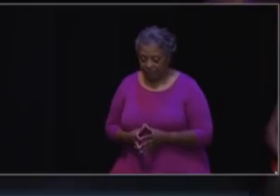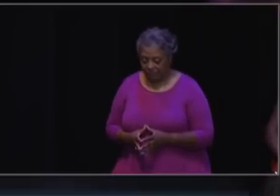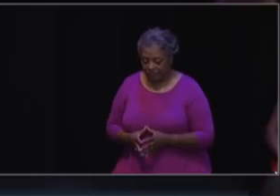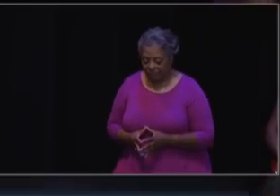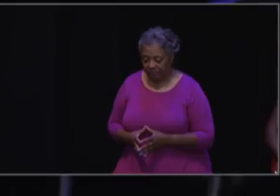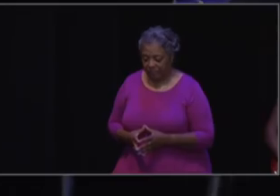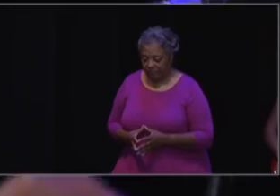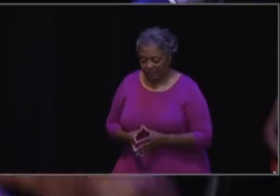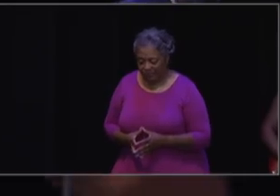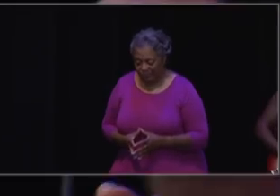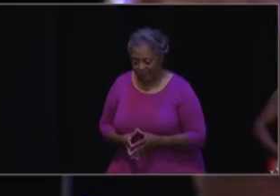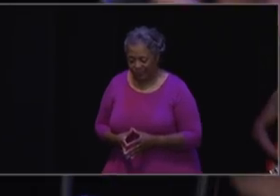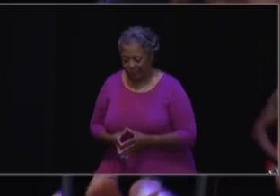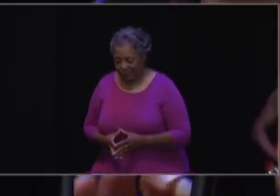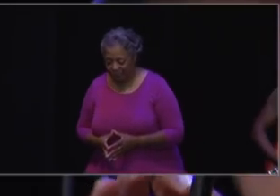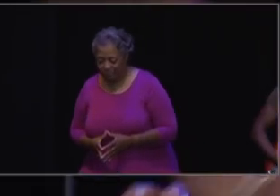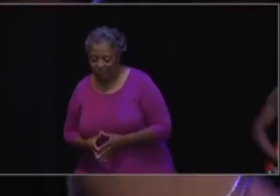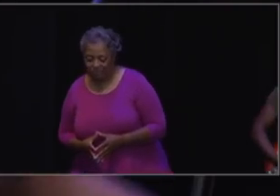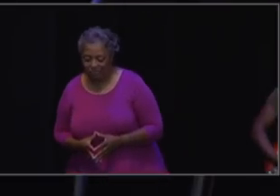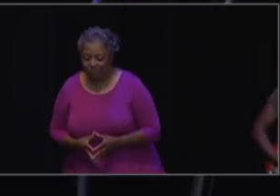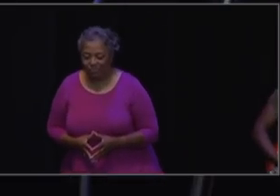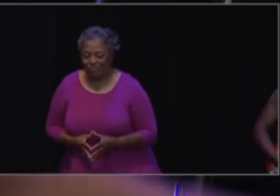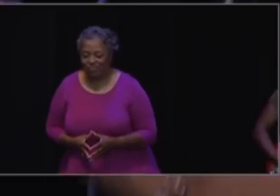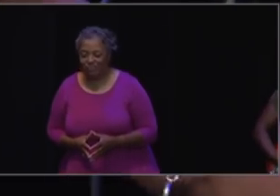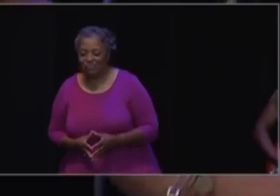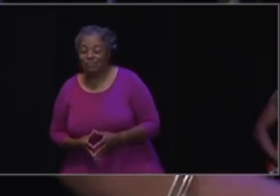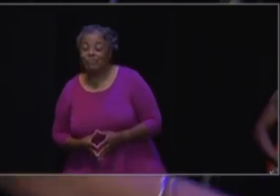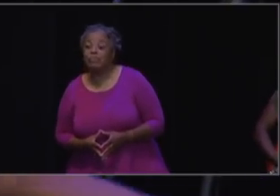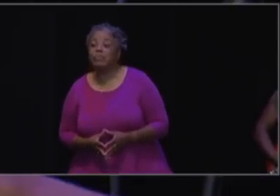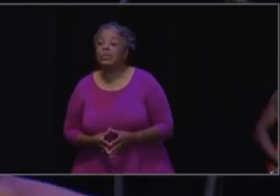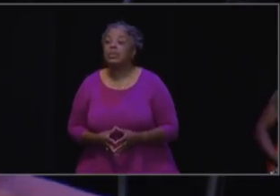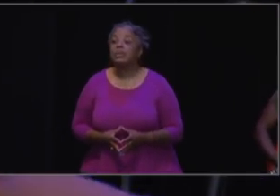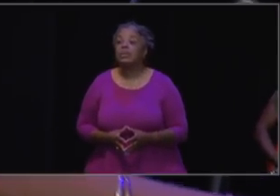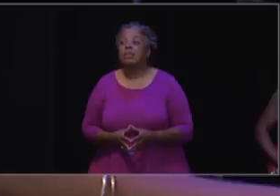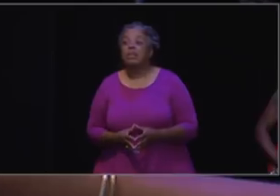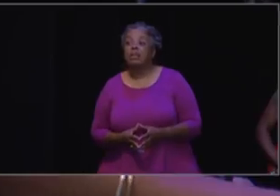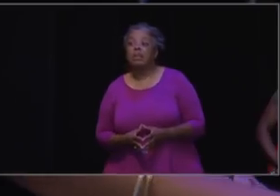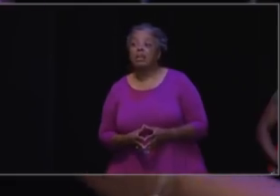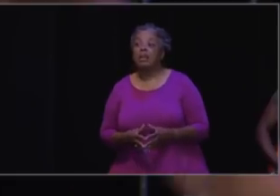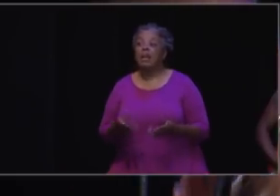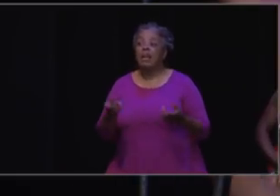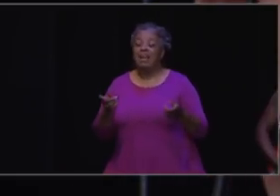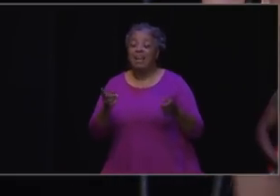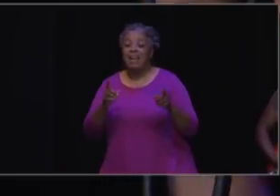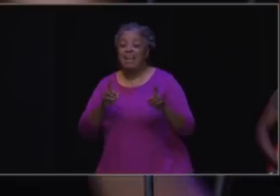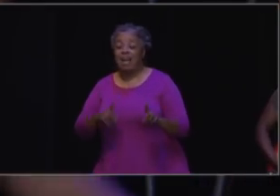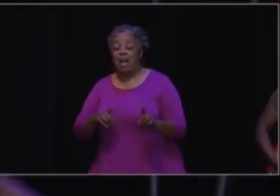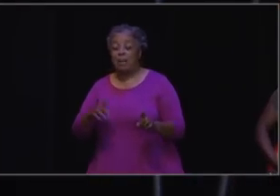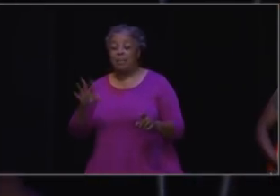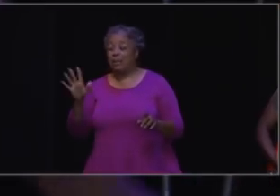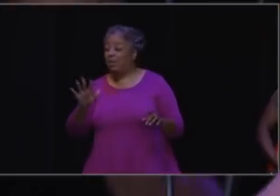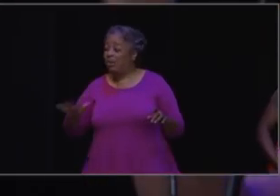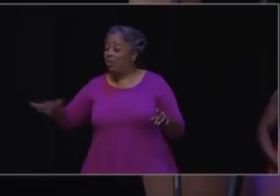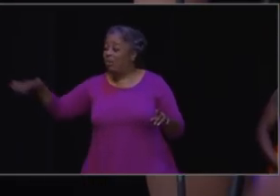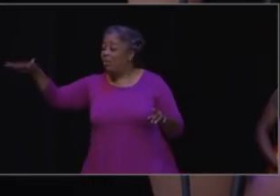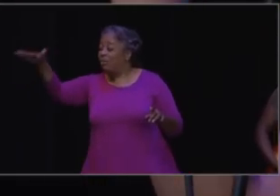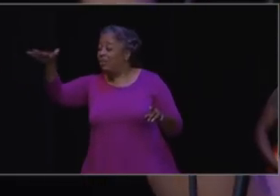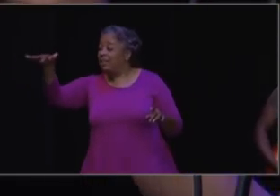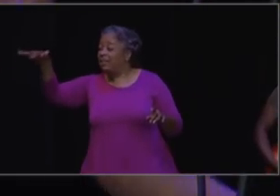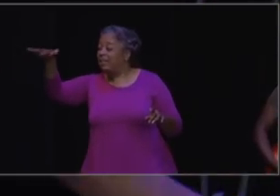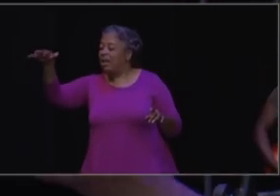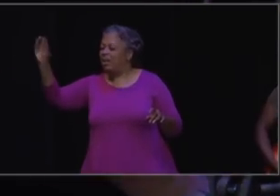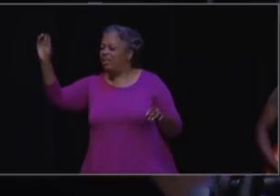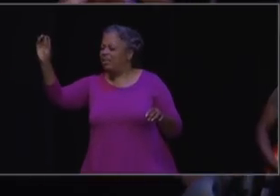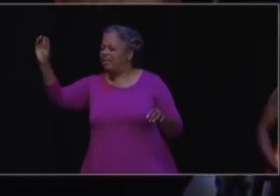Somewhere there's nothing waiting to become something, fighting